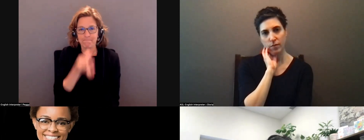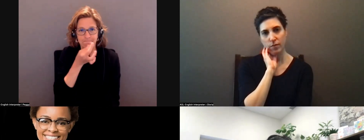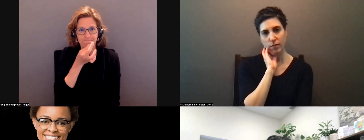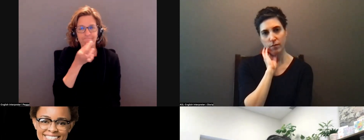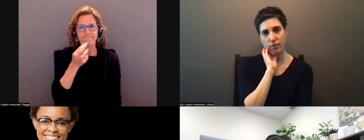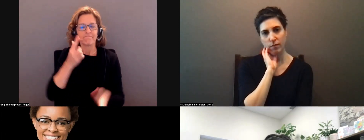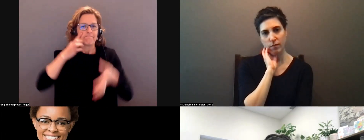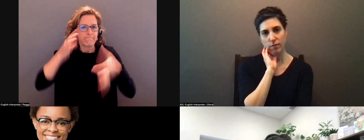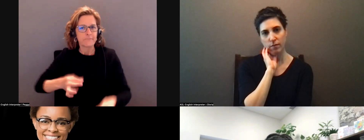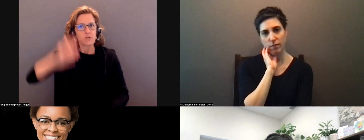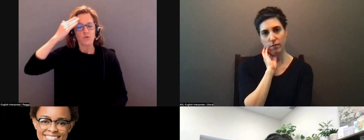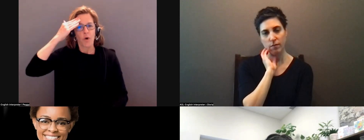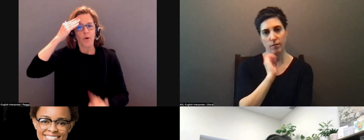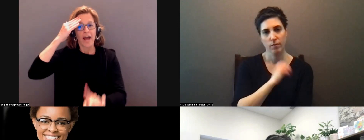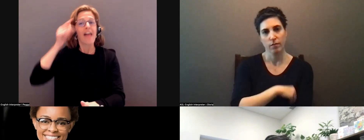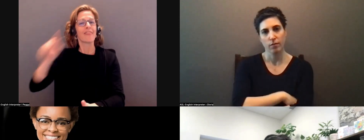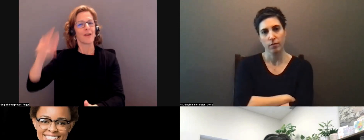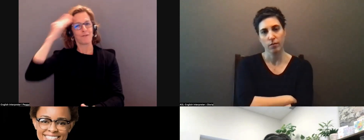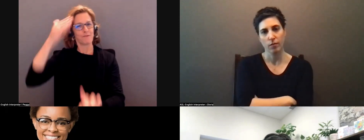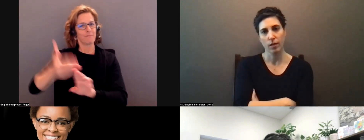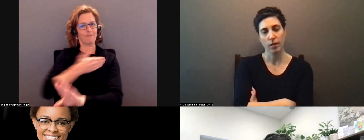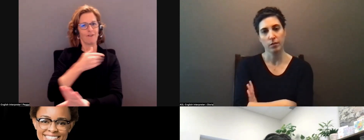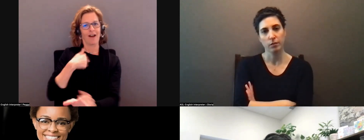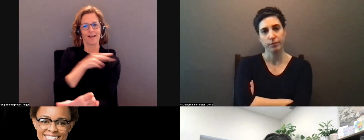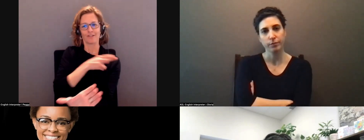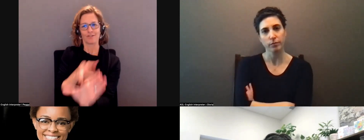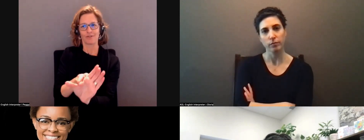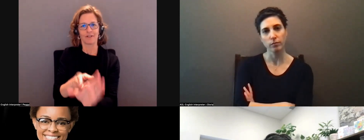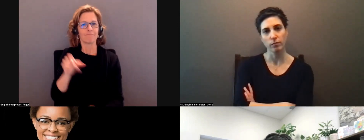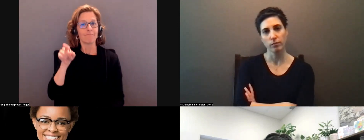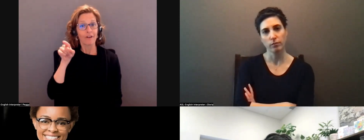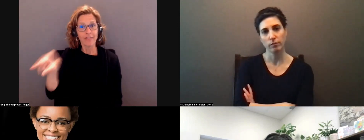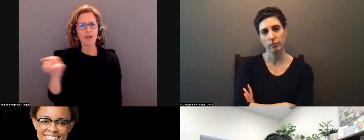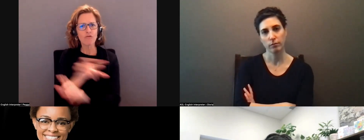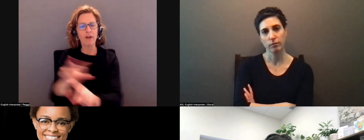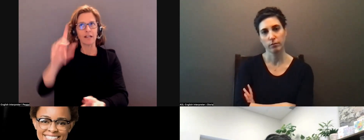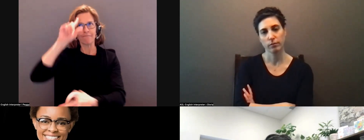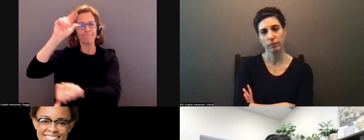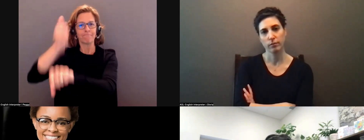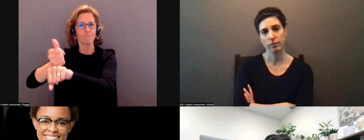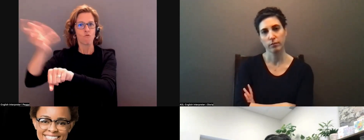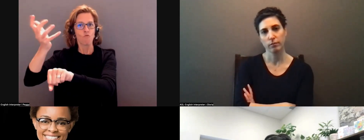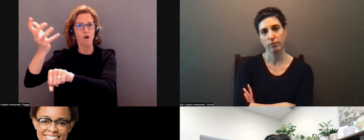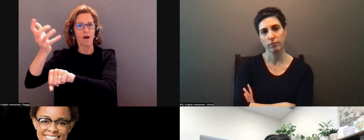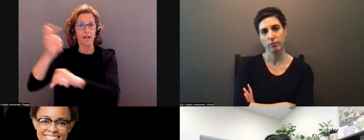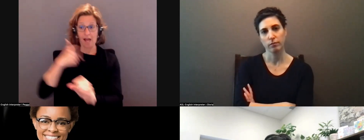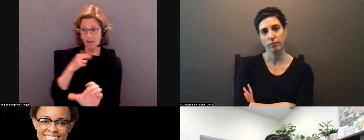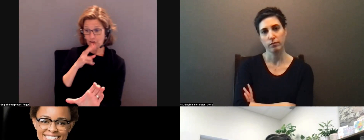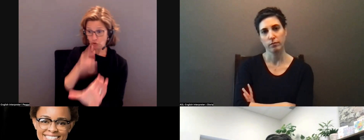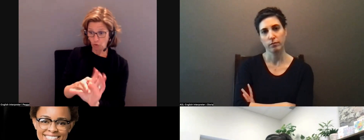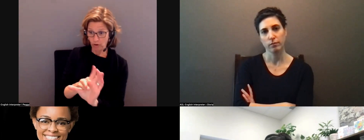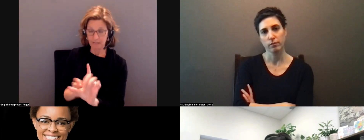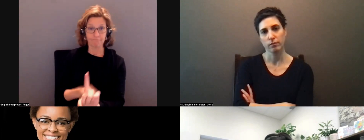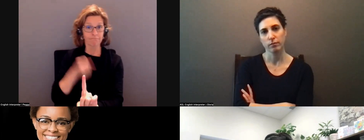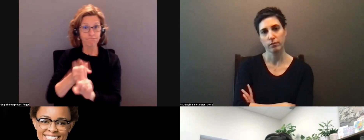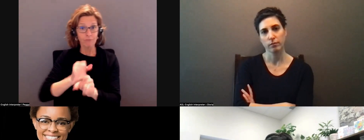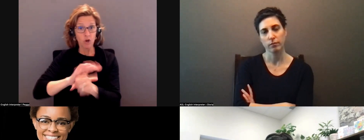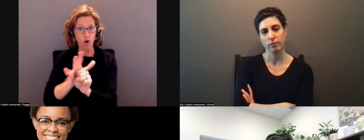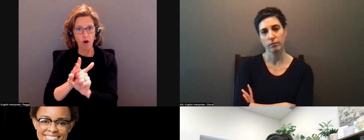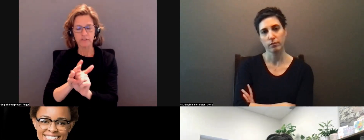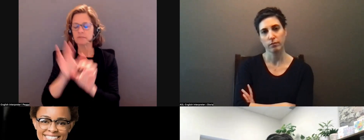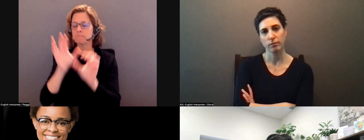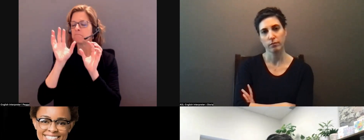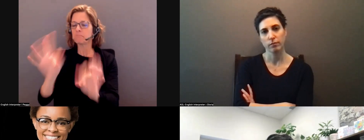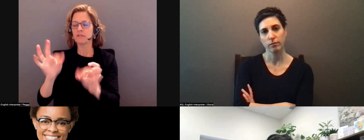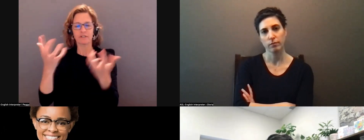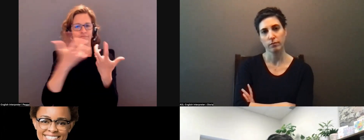they had prior to me joining. And this was just the perfect condition to now implement that. And successfully, we